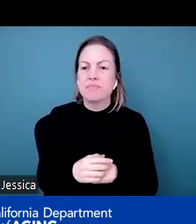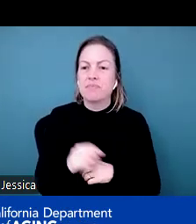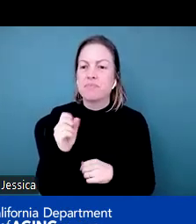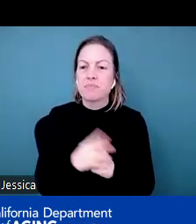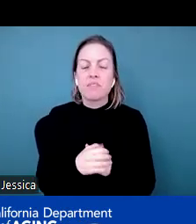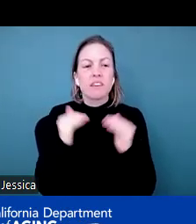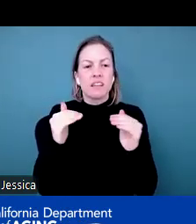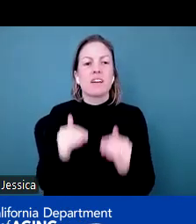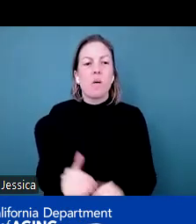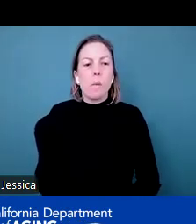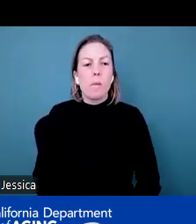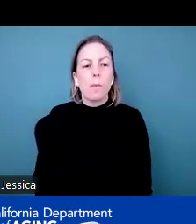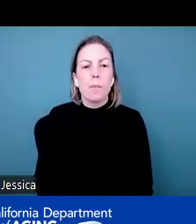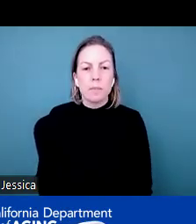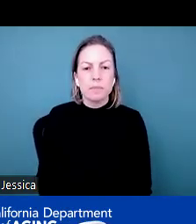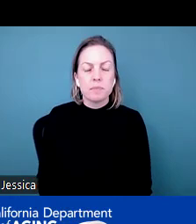Next slide.